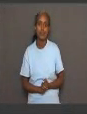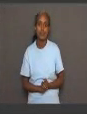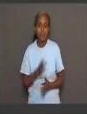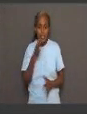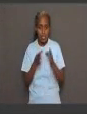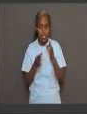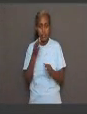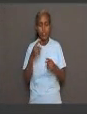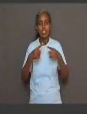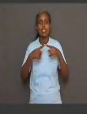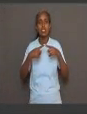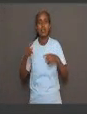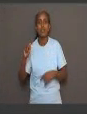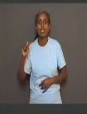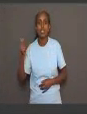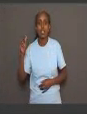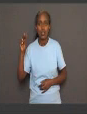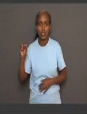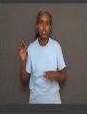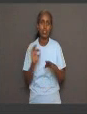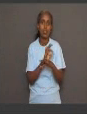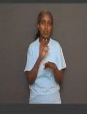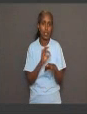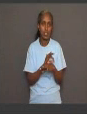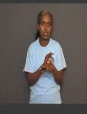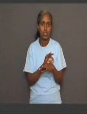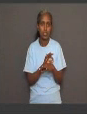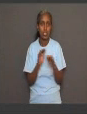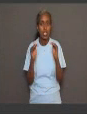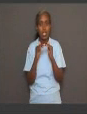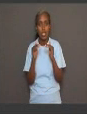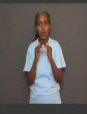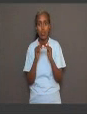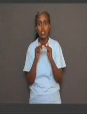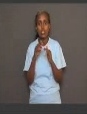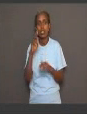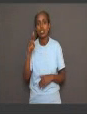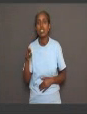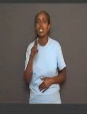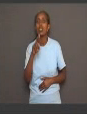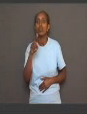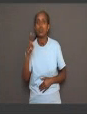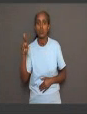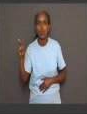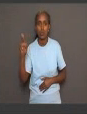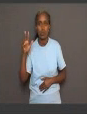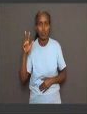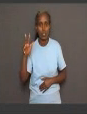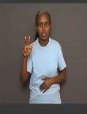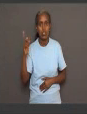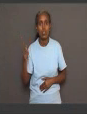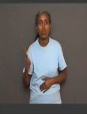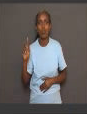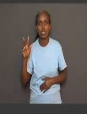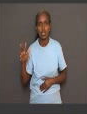If the inverse tangent function equals the square root of 3